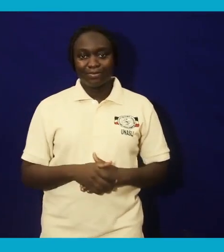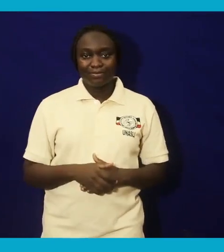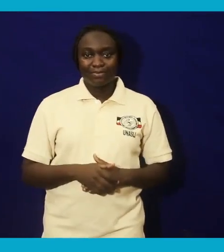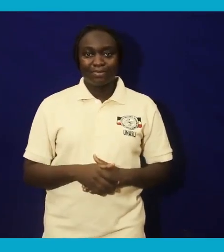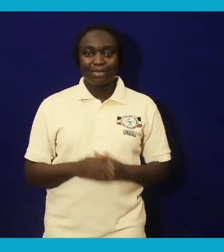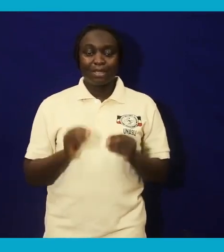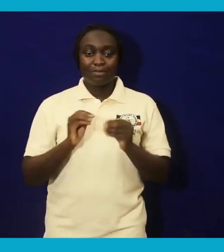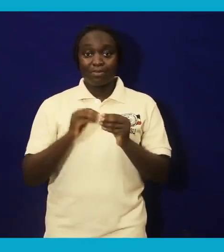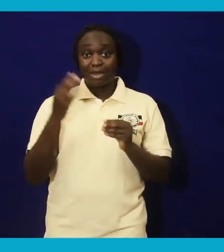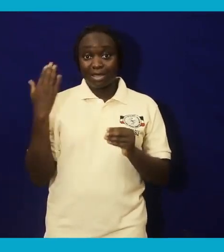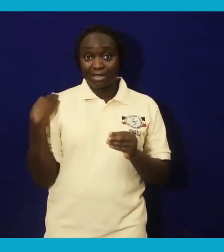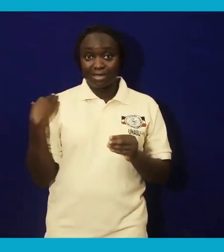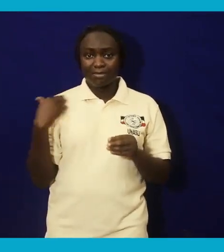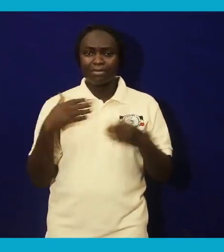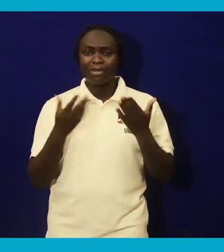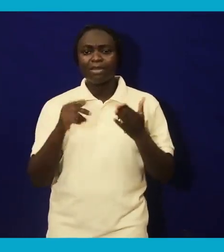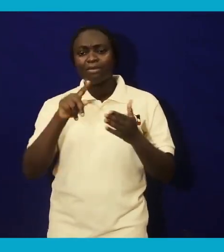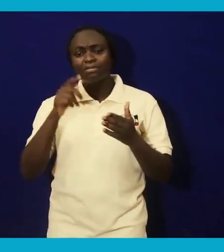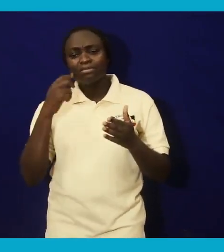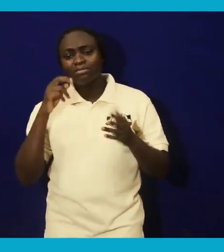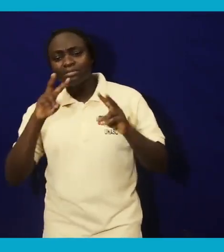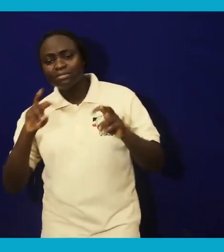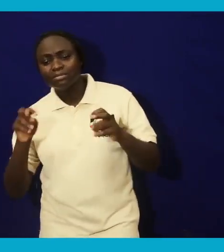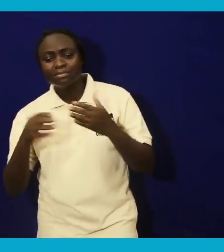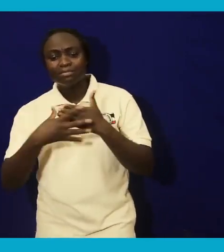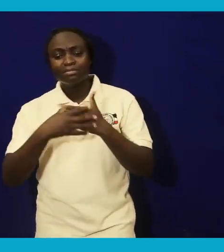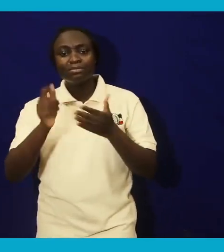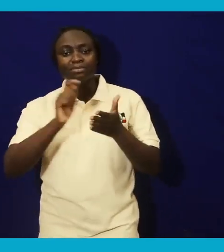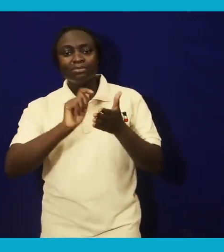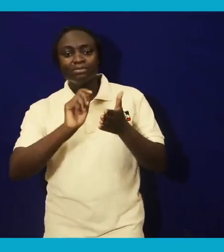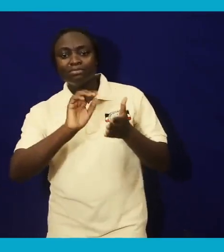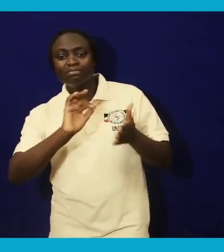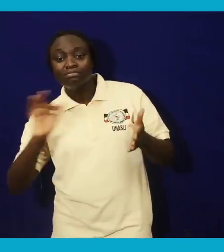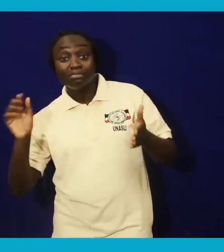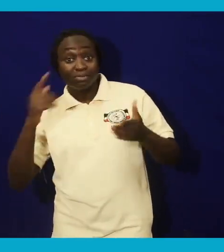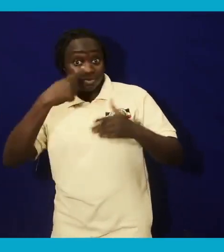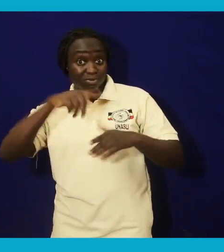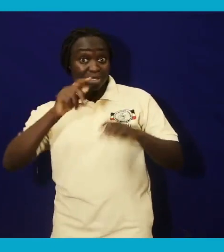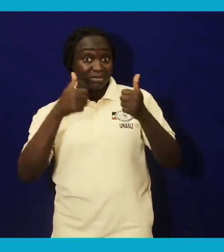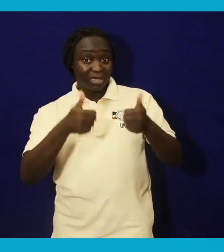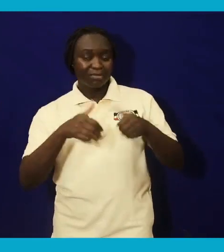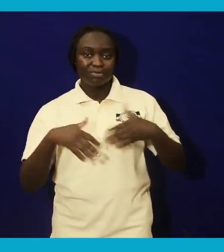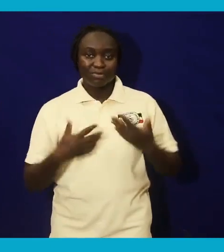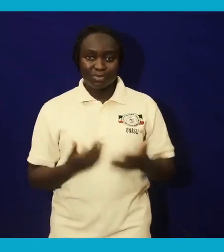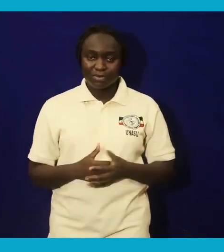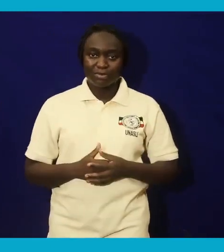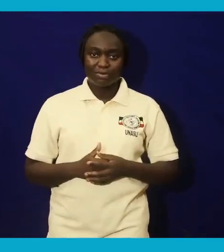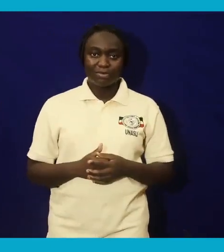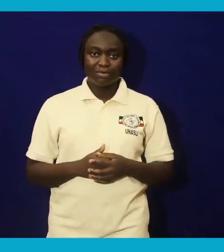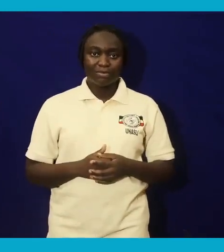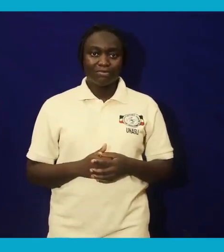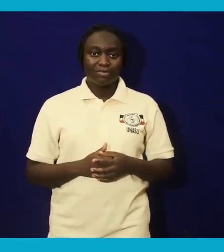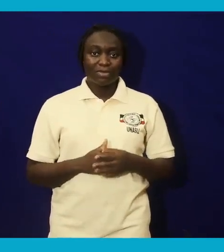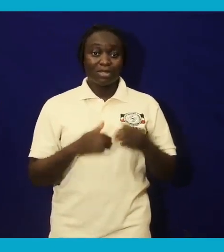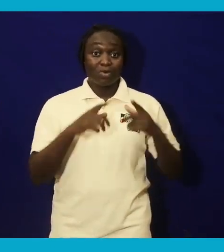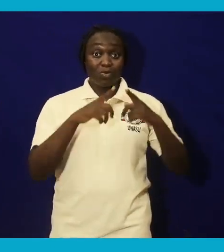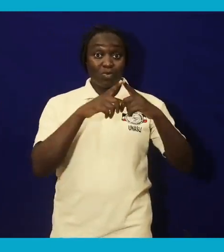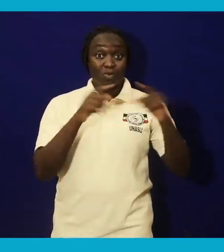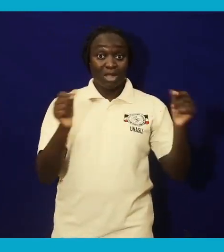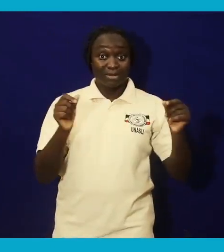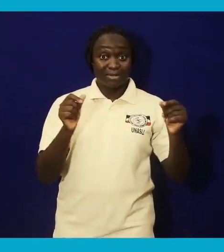Now let's check the words and see whether we have the correct spellings. The word